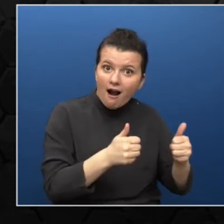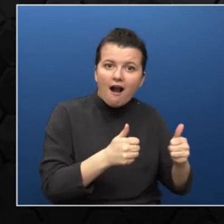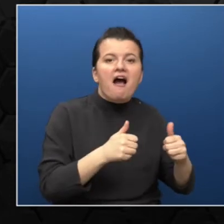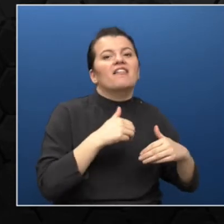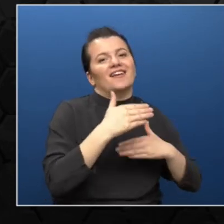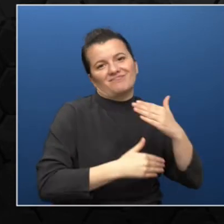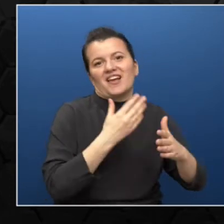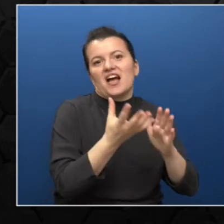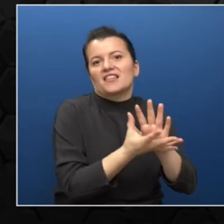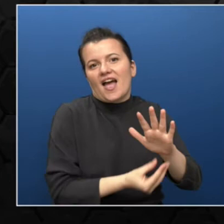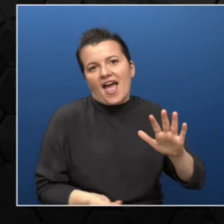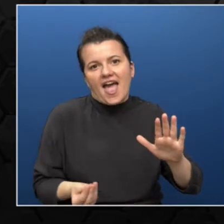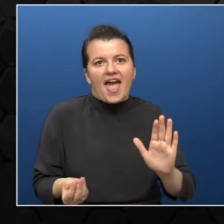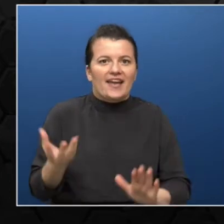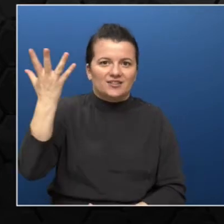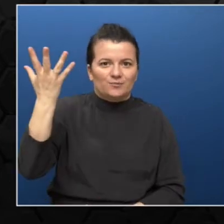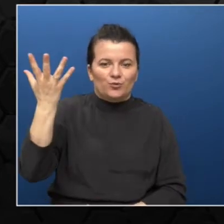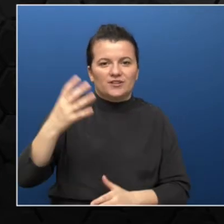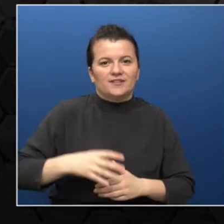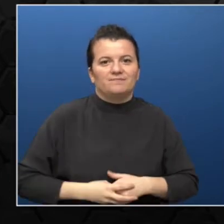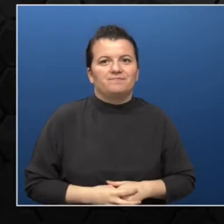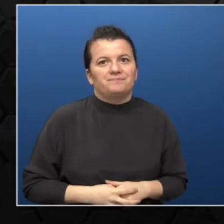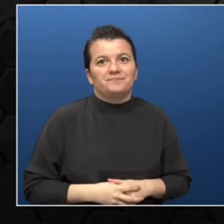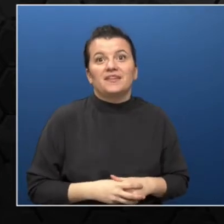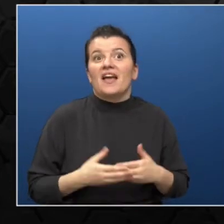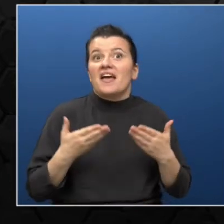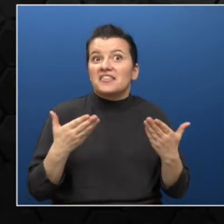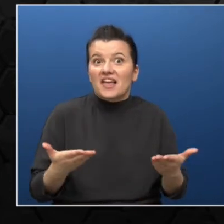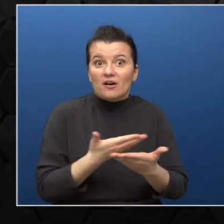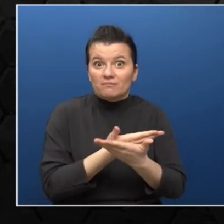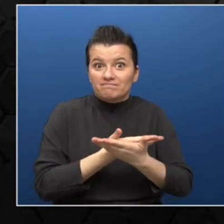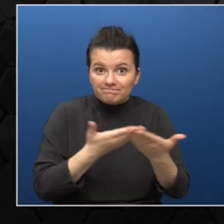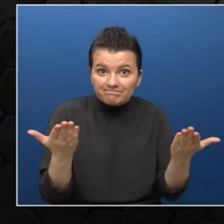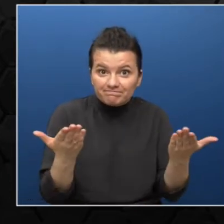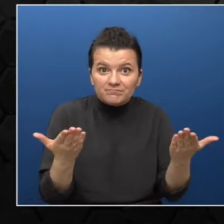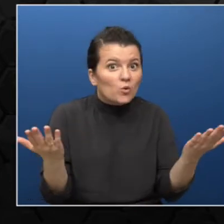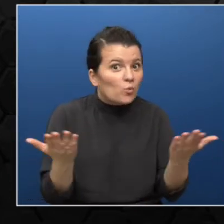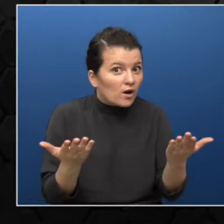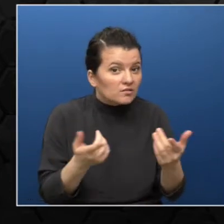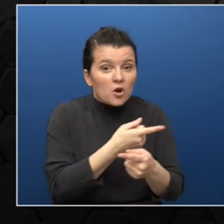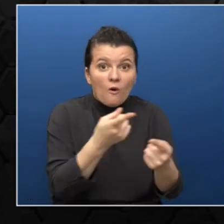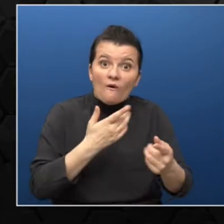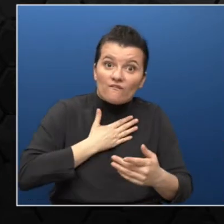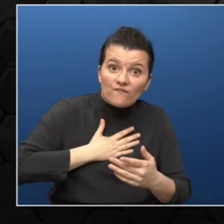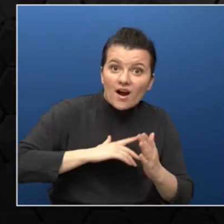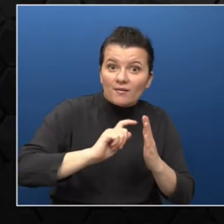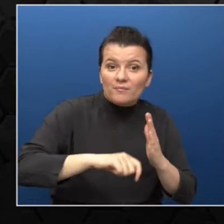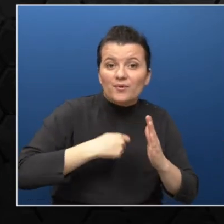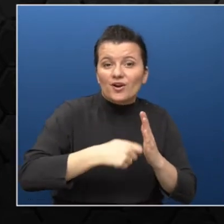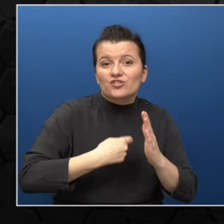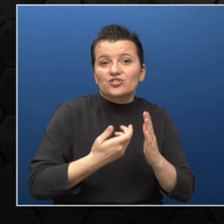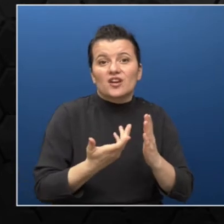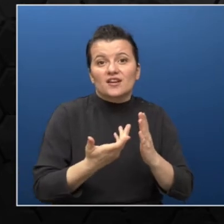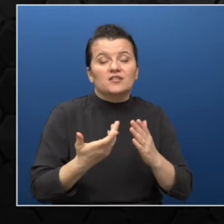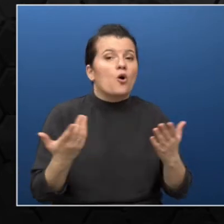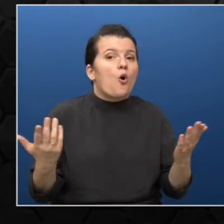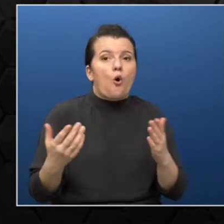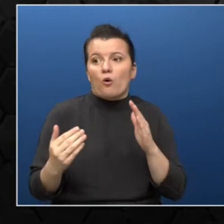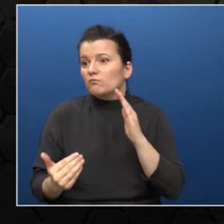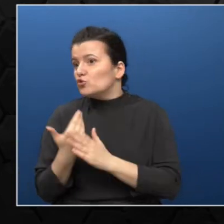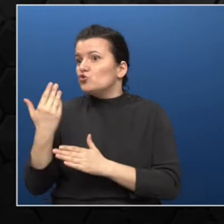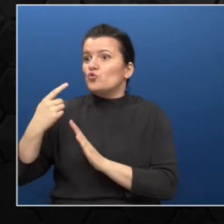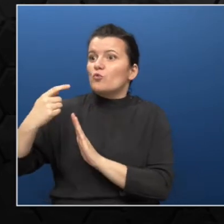Now, here's my call to action. If you are going to start your machine learning project or are going to start your next machine learning